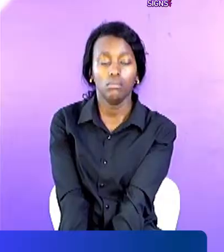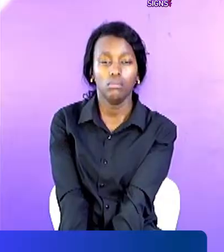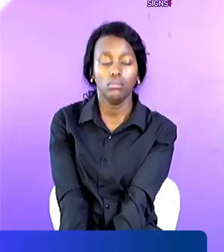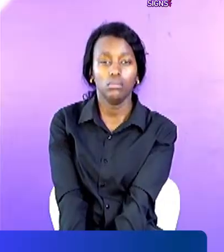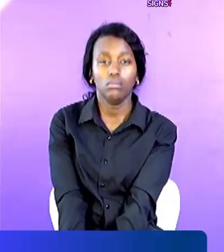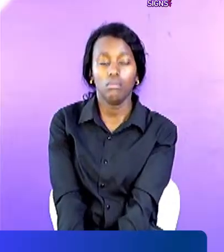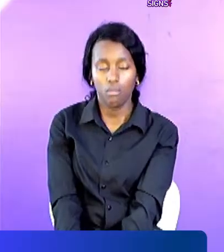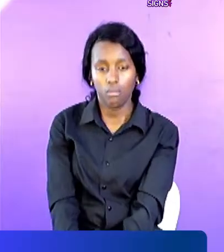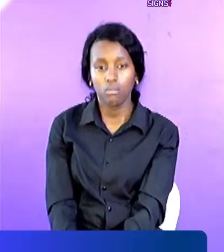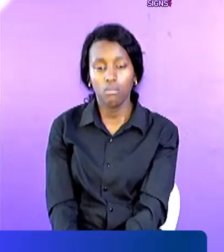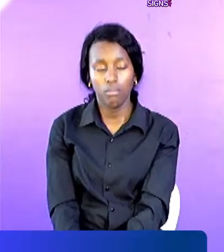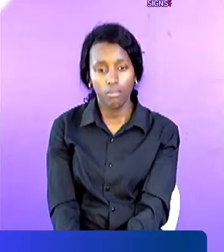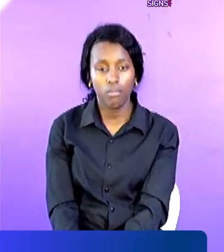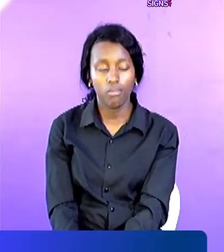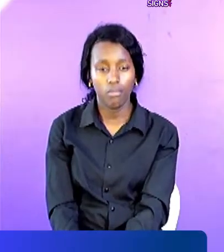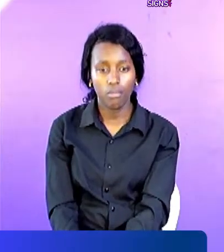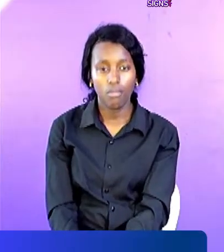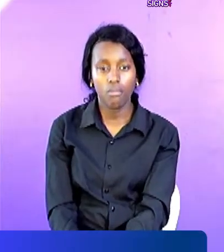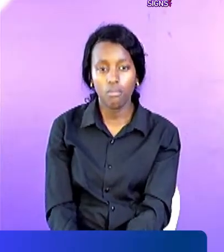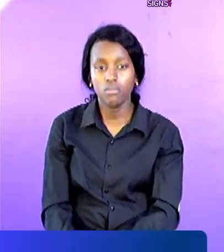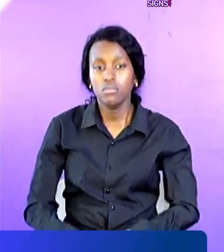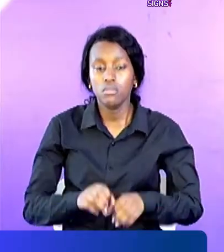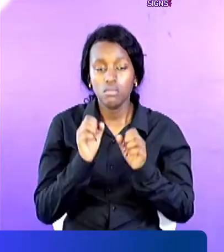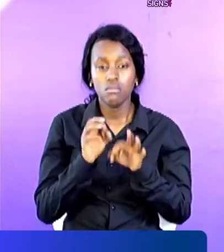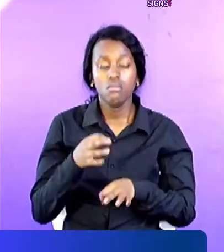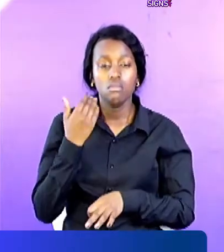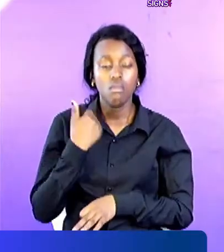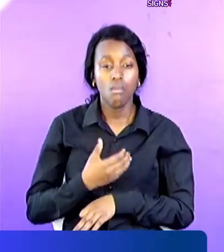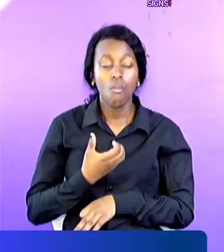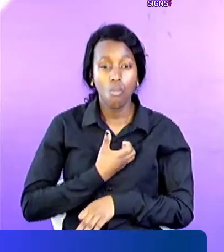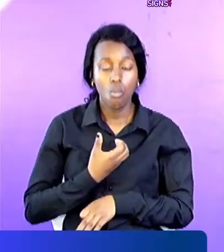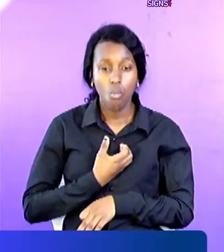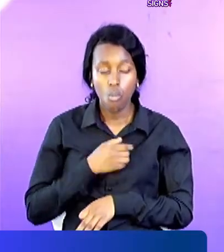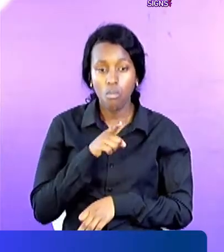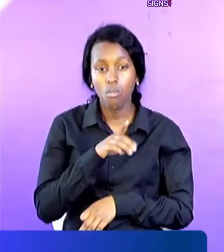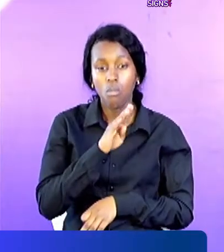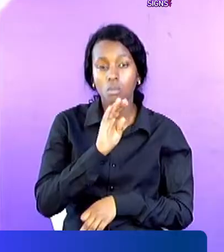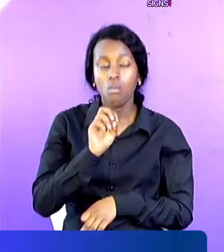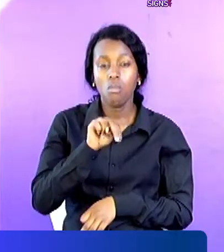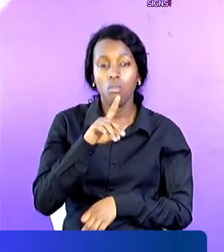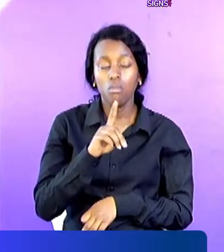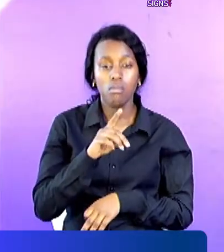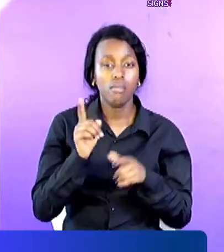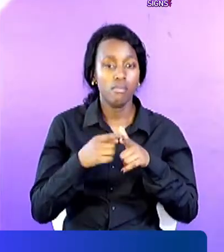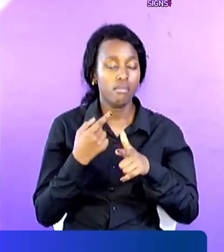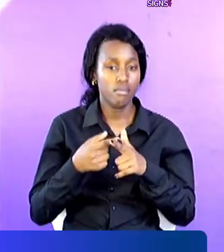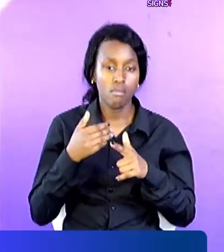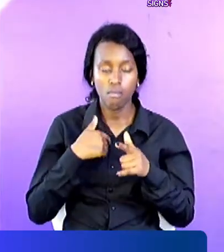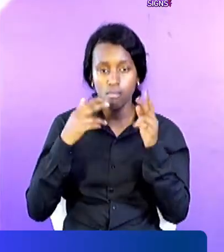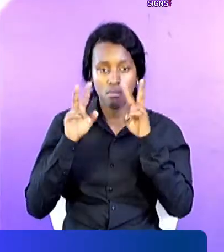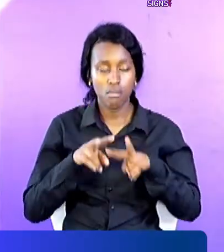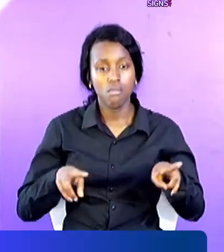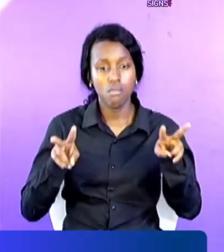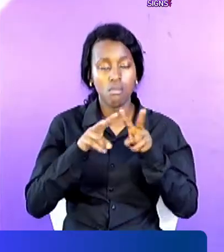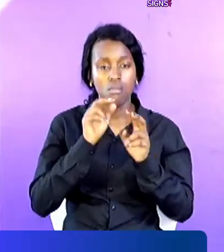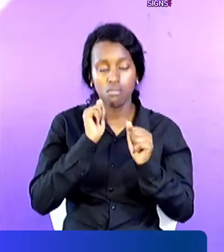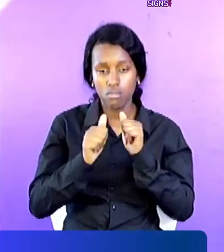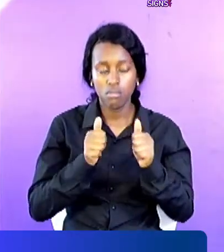8%. 8%. So you as a holder of the bond, in such a situation where interest rates have gone down, your value has actually gone up. And that's why we